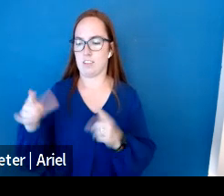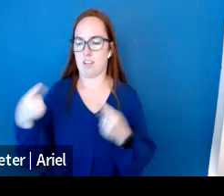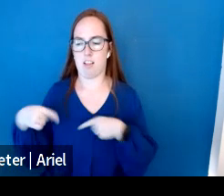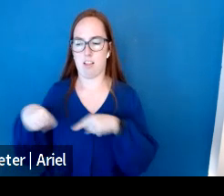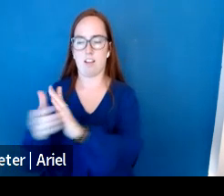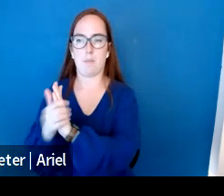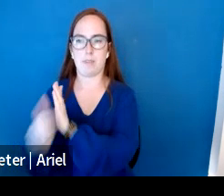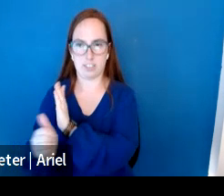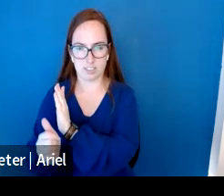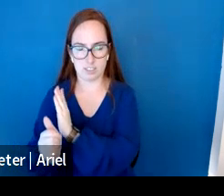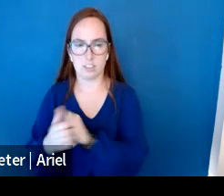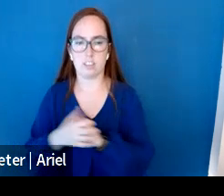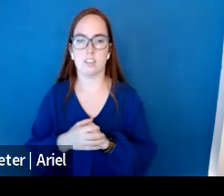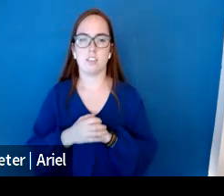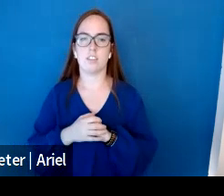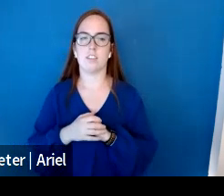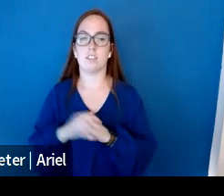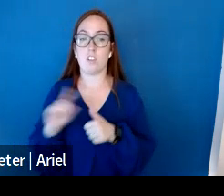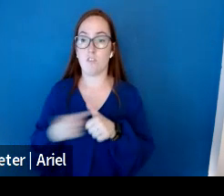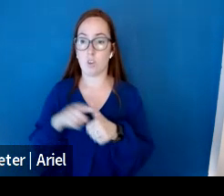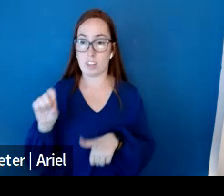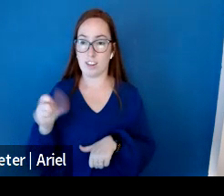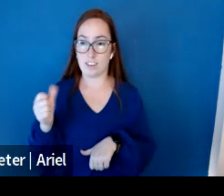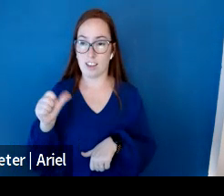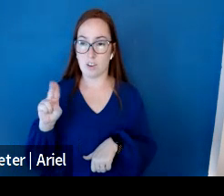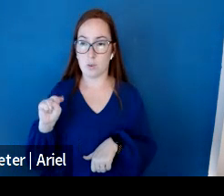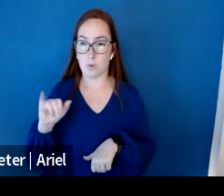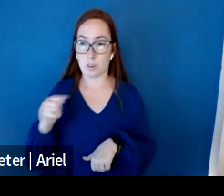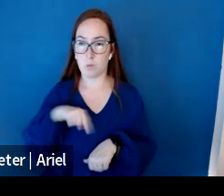competencies. The first 10 units are considered core skills.